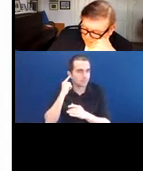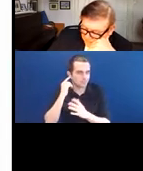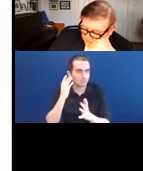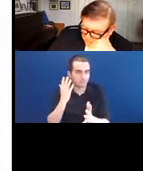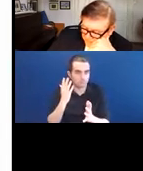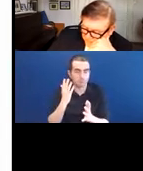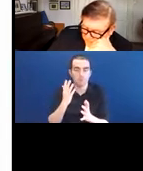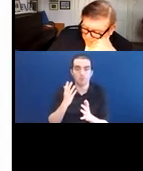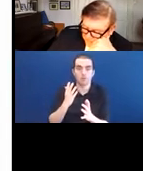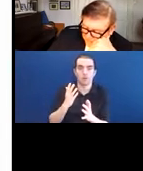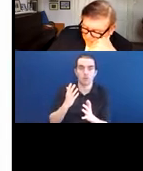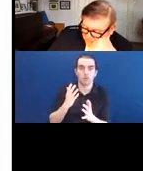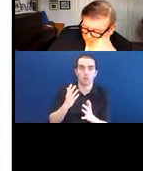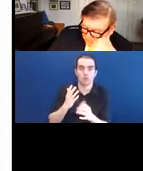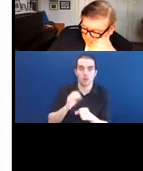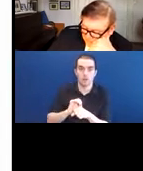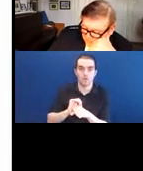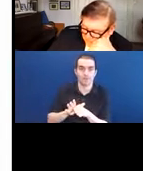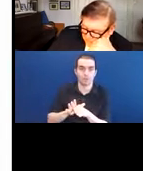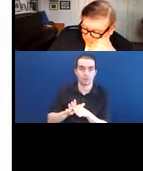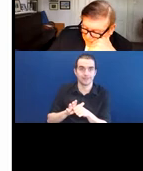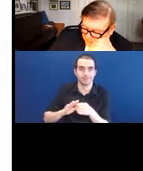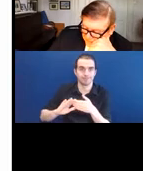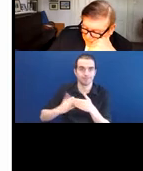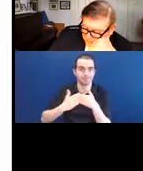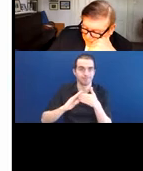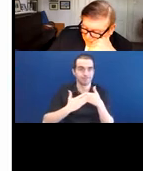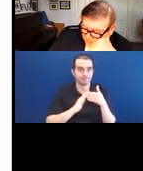police personnel in India.